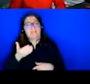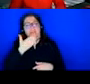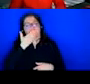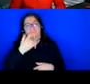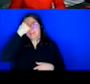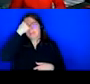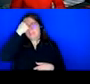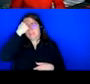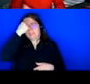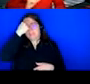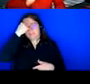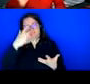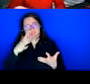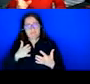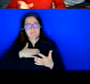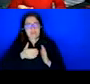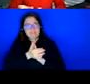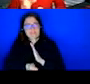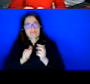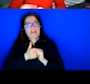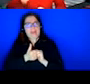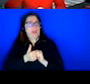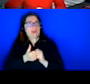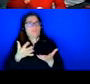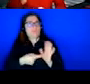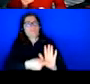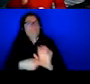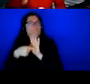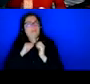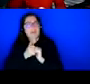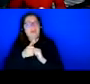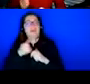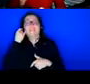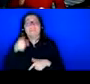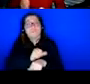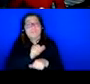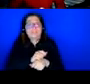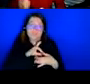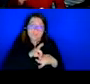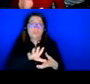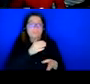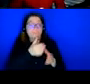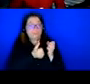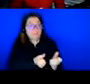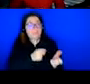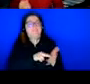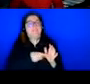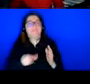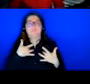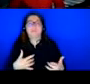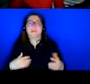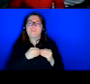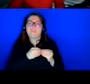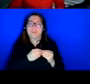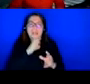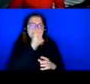bring your strengths to the table, because when we're operating in our strengths, we're more likely to be engaged, focused, and motivated and passionate